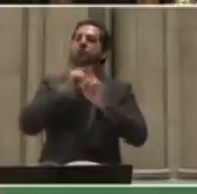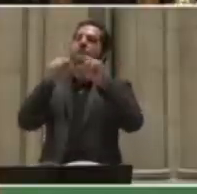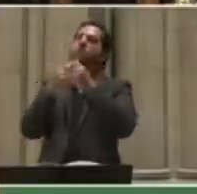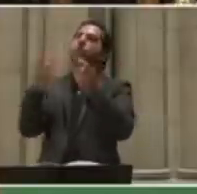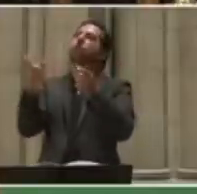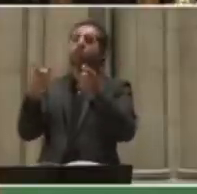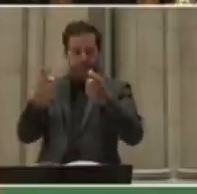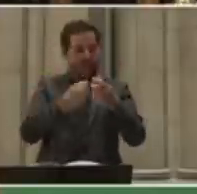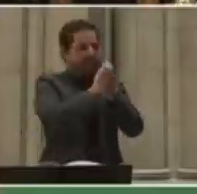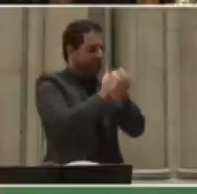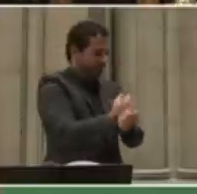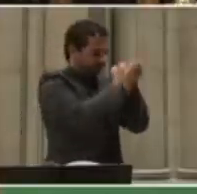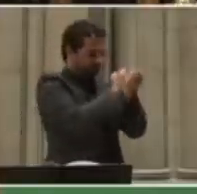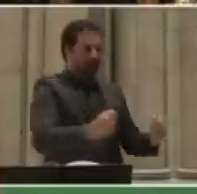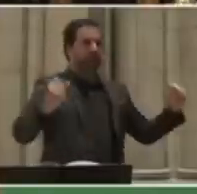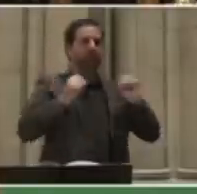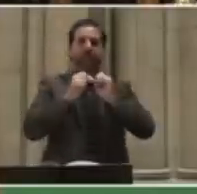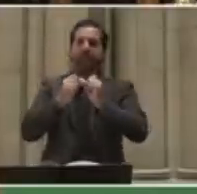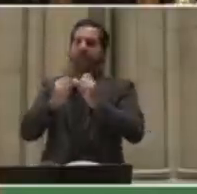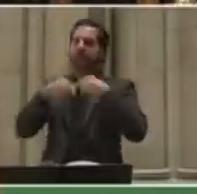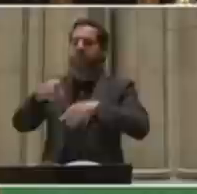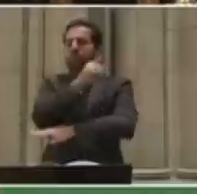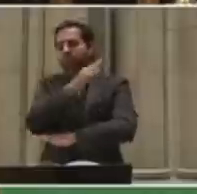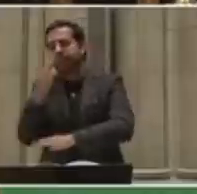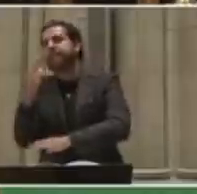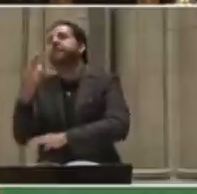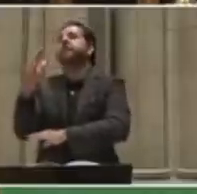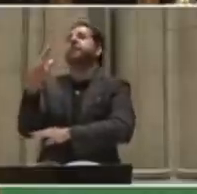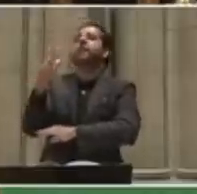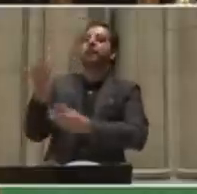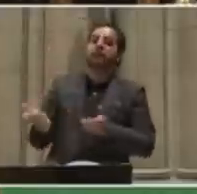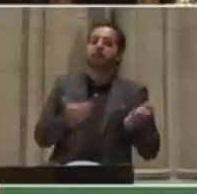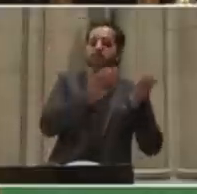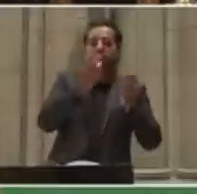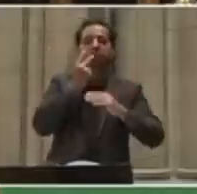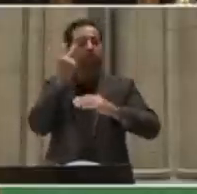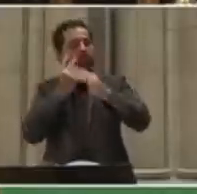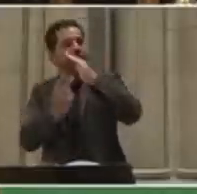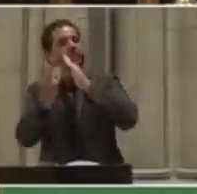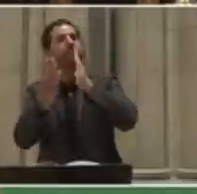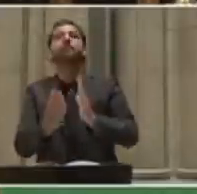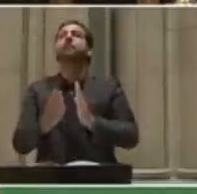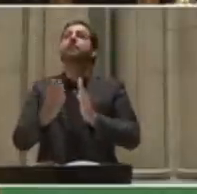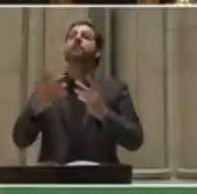delivered us from slavery and sustained us in the wilderness and raised up prophets to renew your promise of